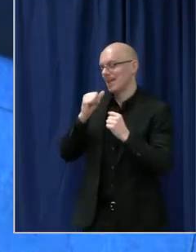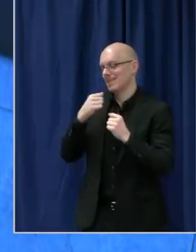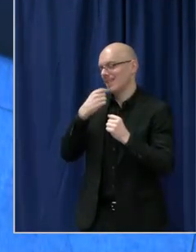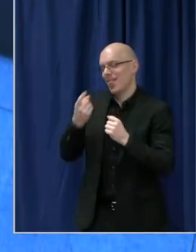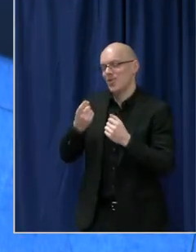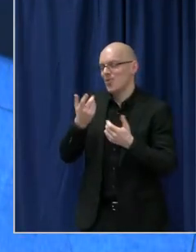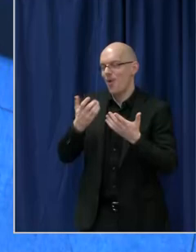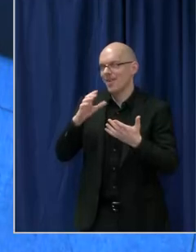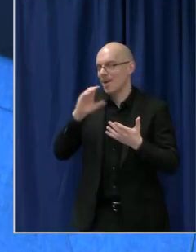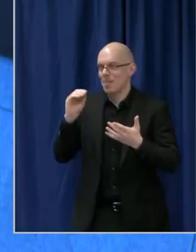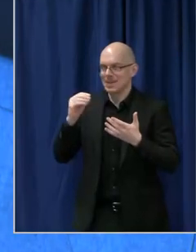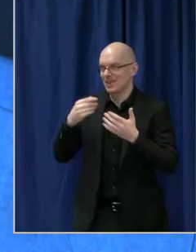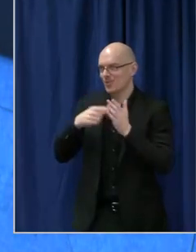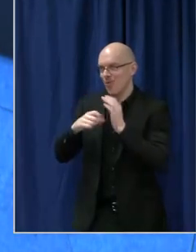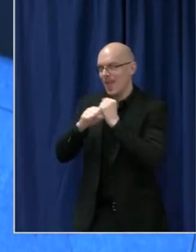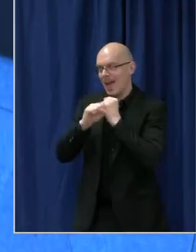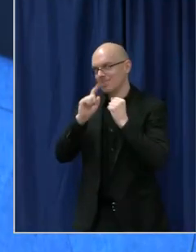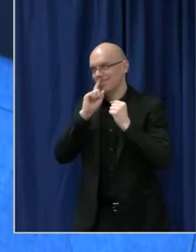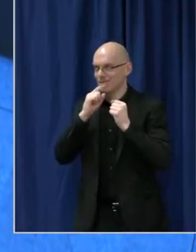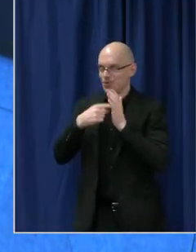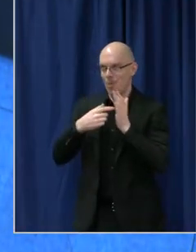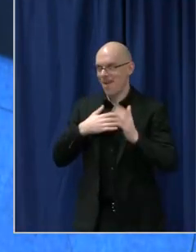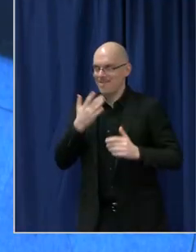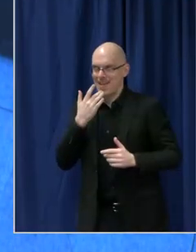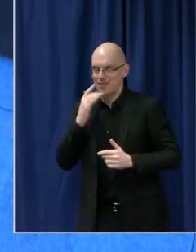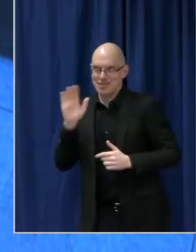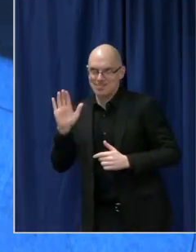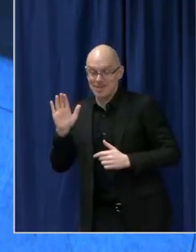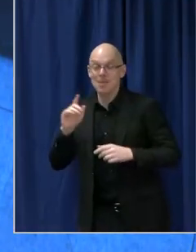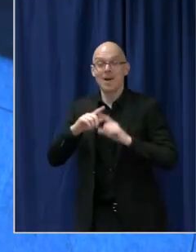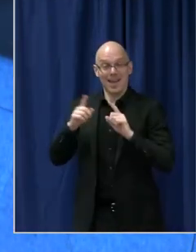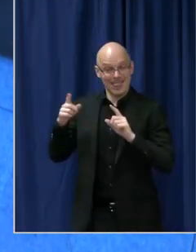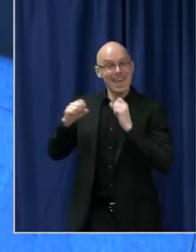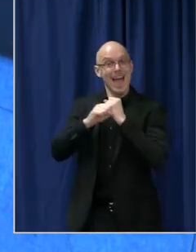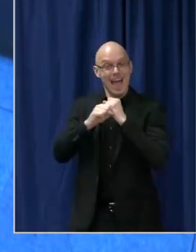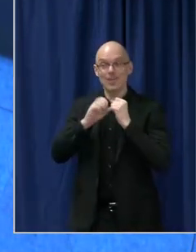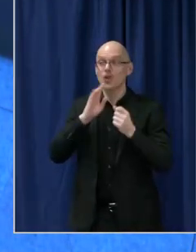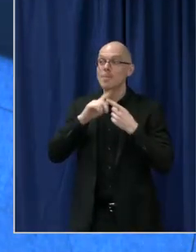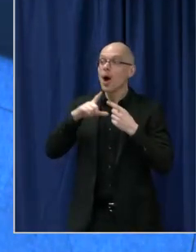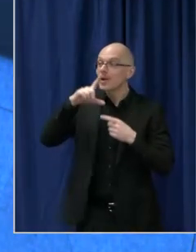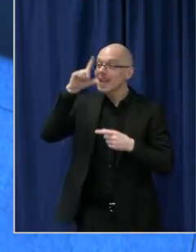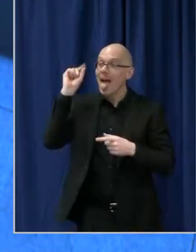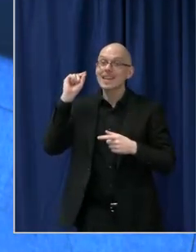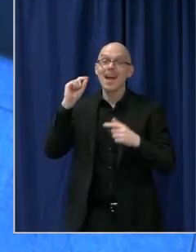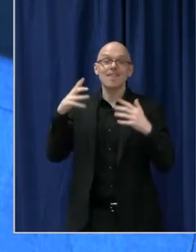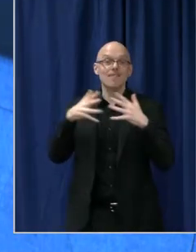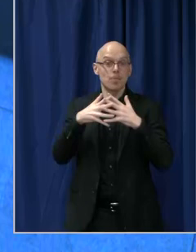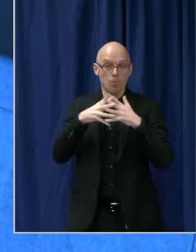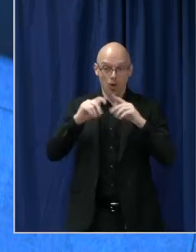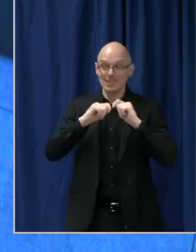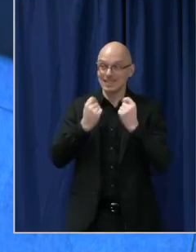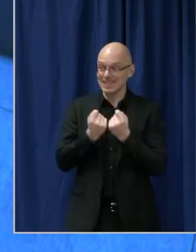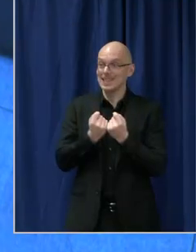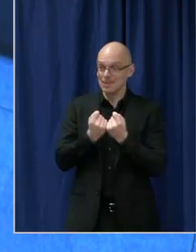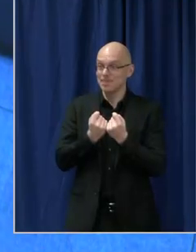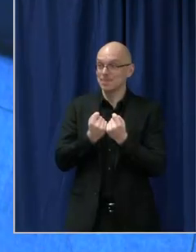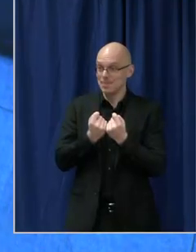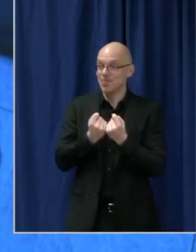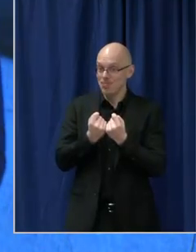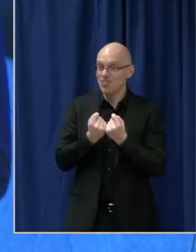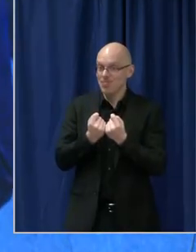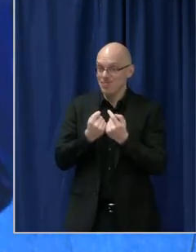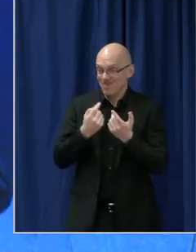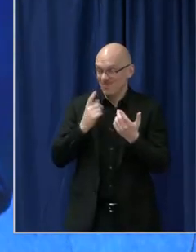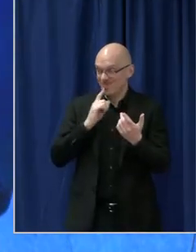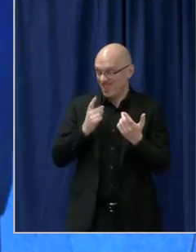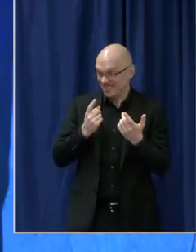you know, play favorites there. But it was an ad about Gallaudet, the football team for Gallaudet, located obviously just a few